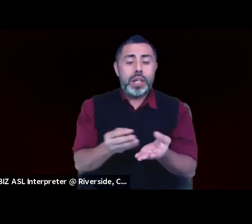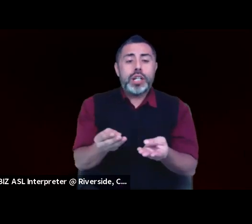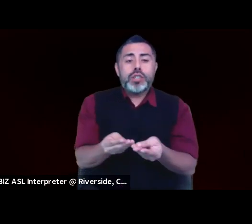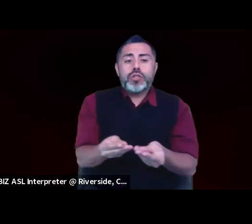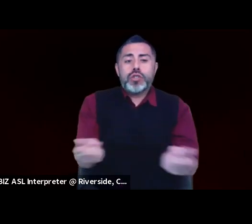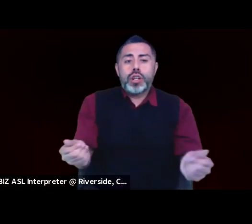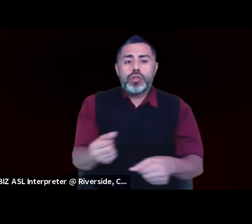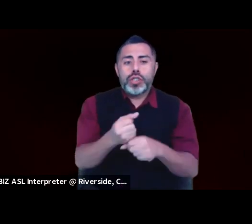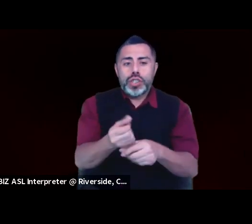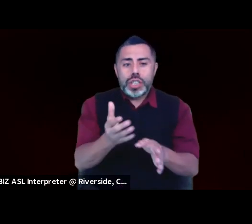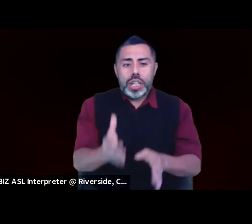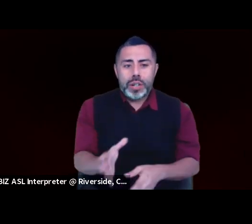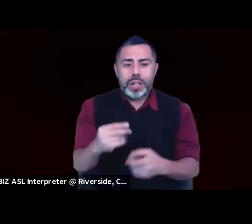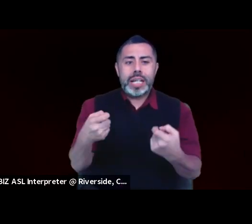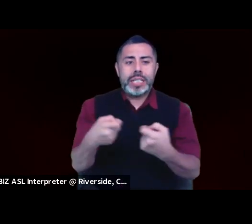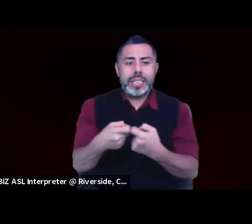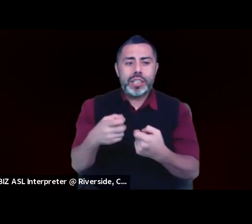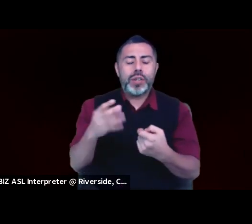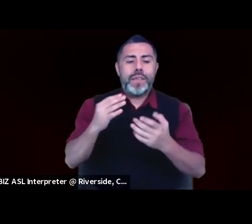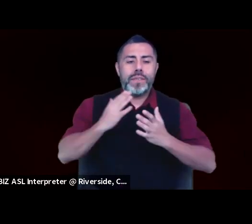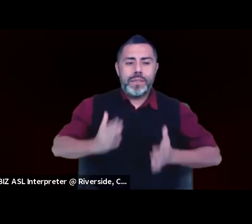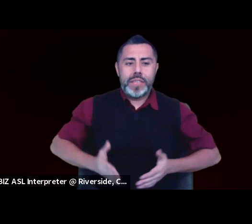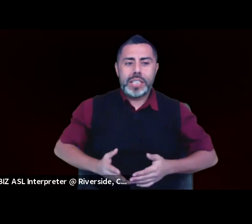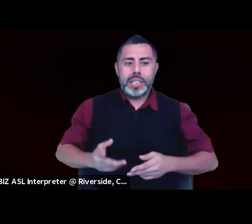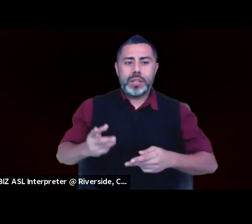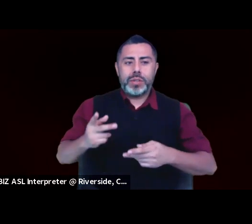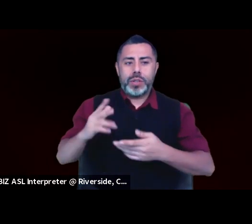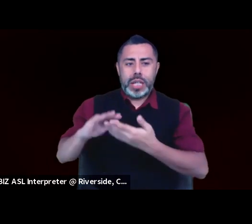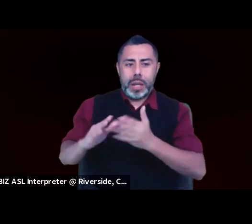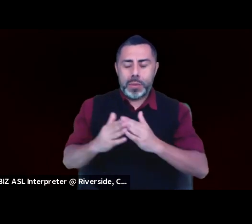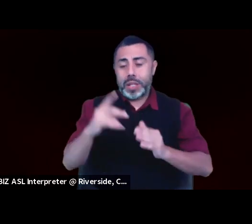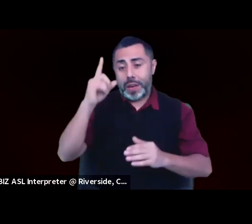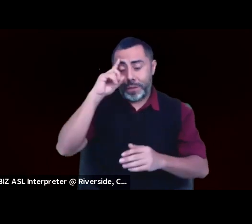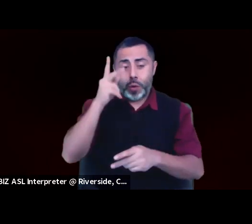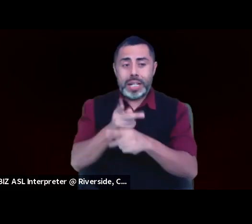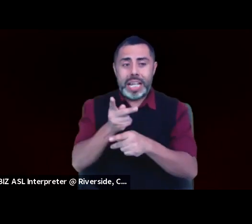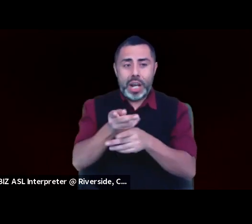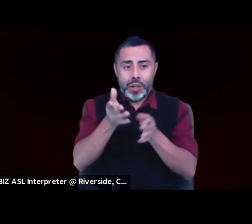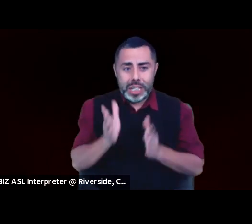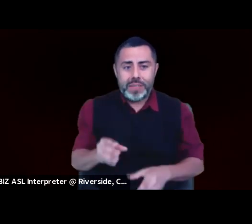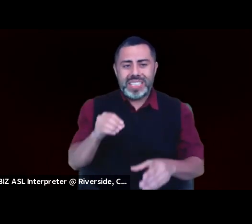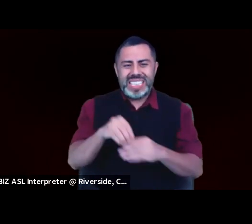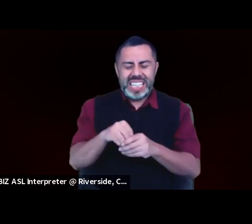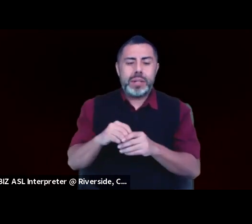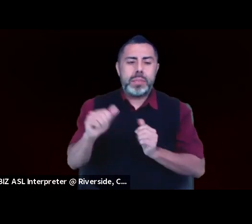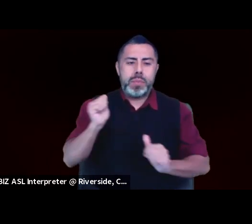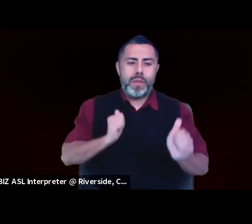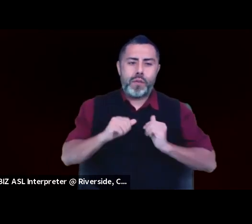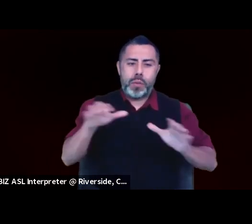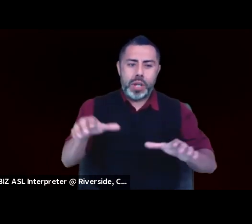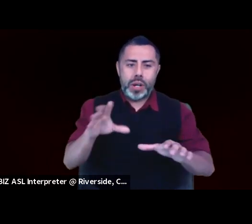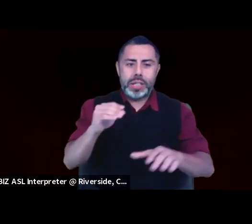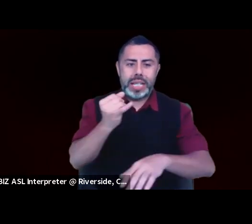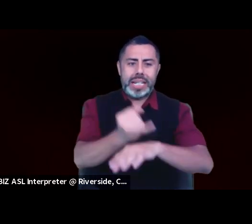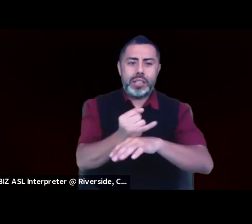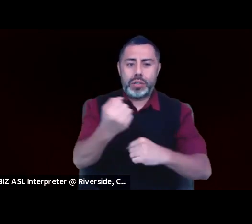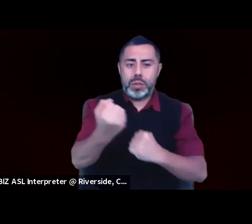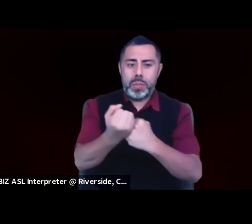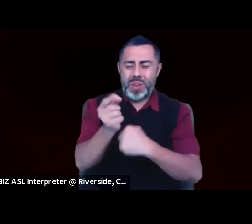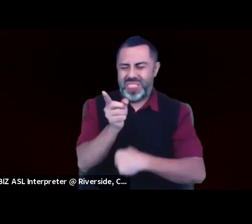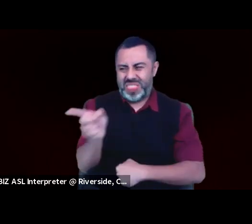for caregivers in the performing arts and the institutions that support them across the country. PAL